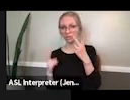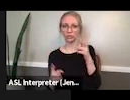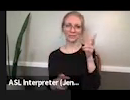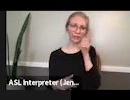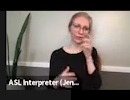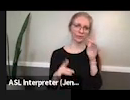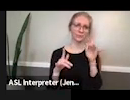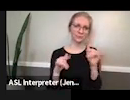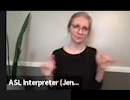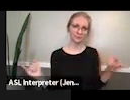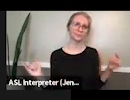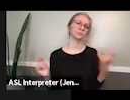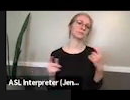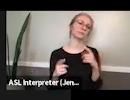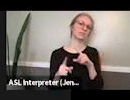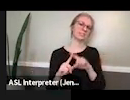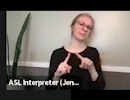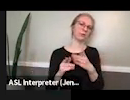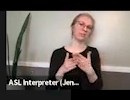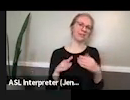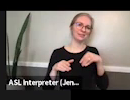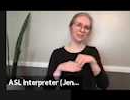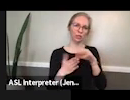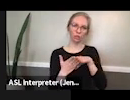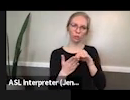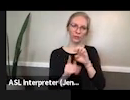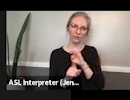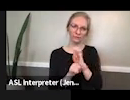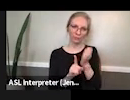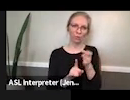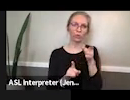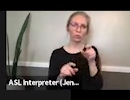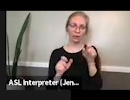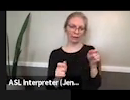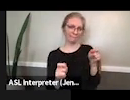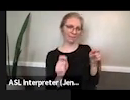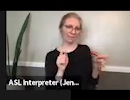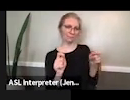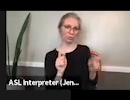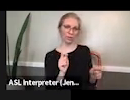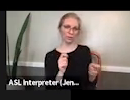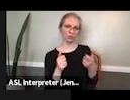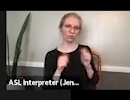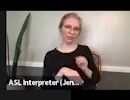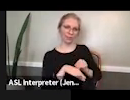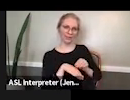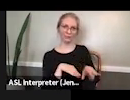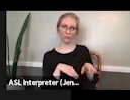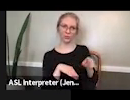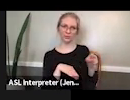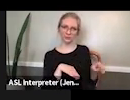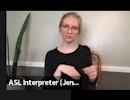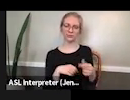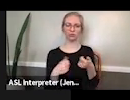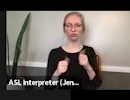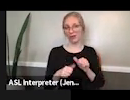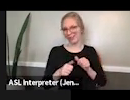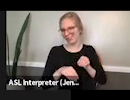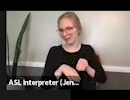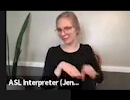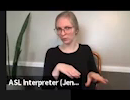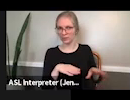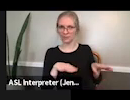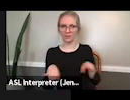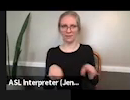Different things in a learning environment you can manipulate to try to influence a behavior